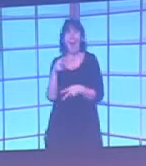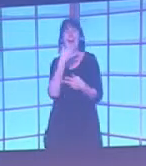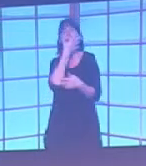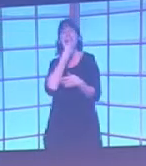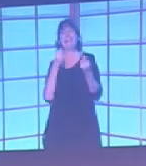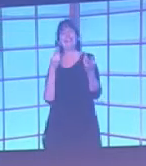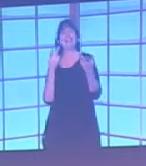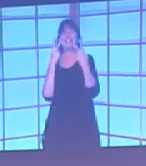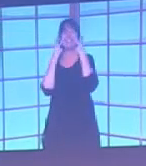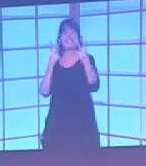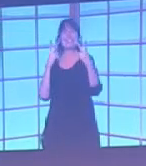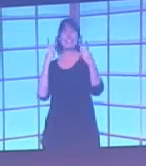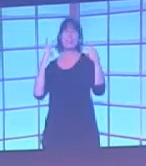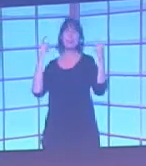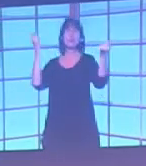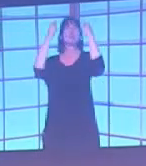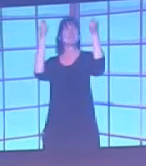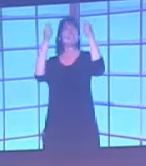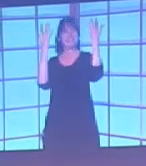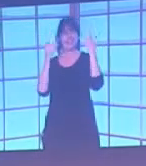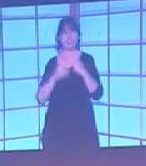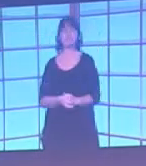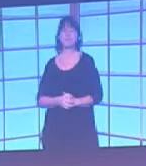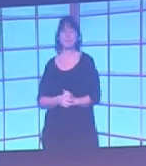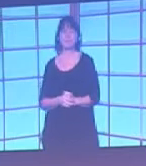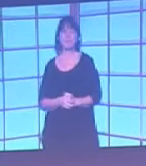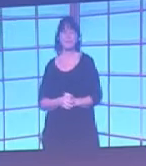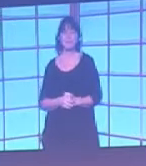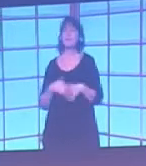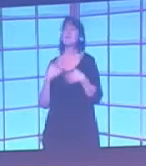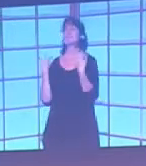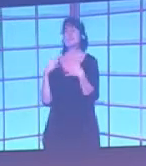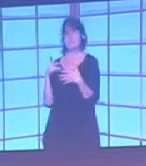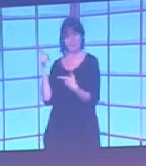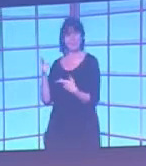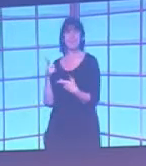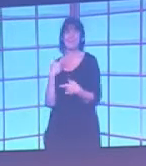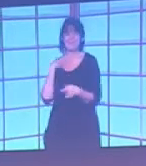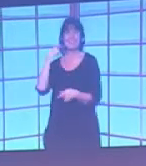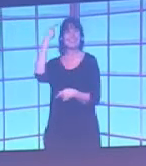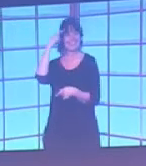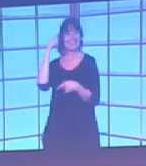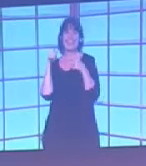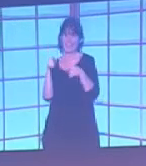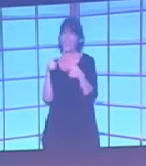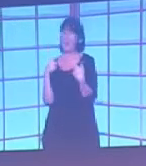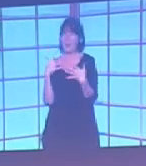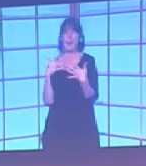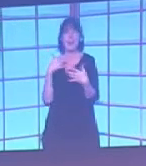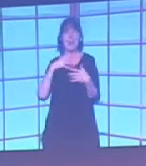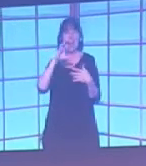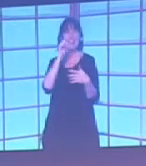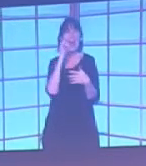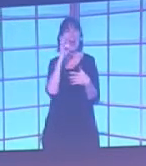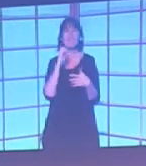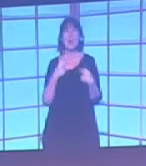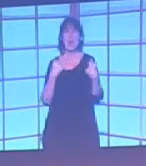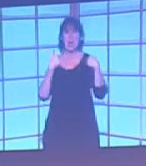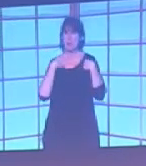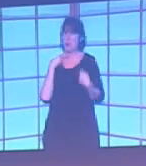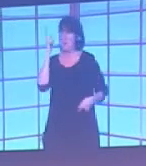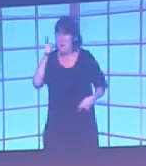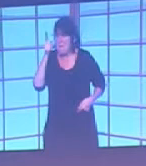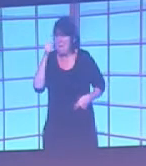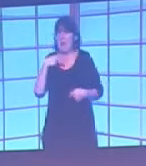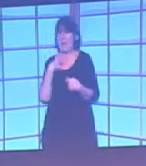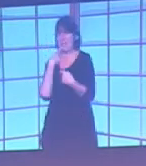So. Thank you very much, Joe. And I think Joe's encapsulated that perfectly. You know, we are very sensitive at CAFE. Our job is not to tell you what